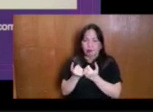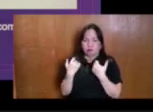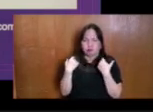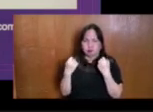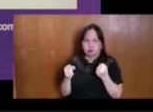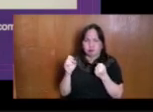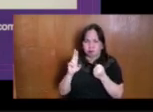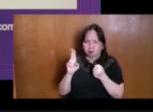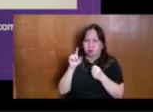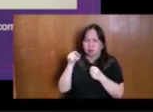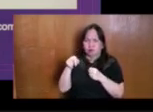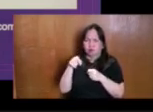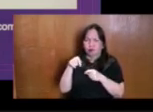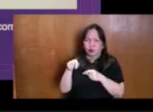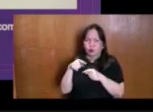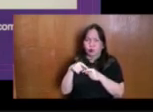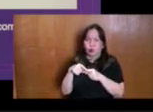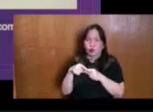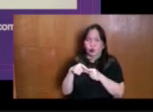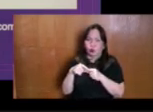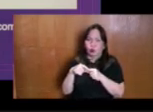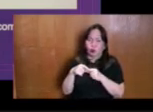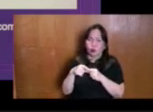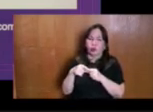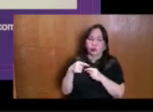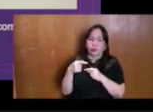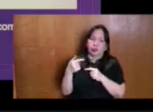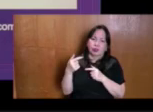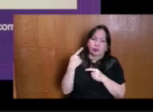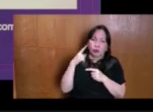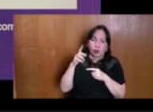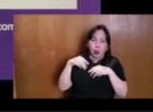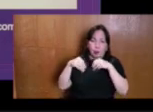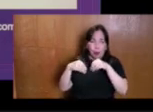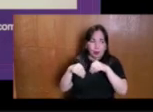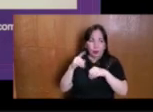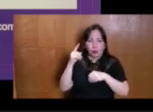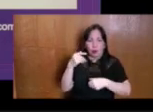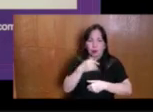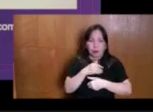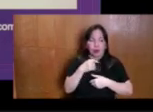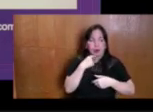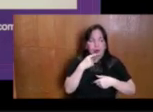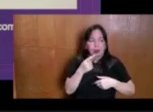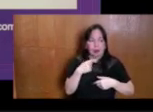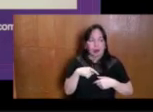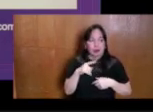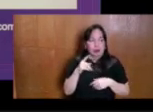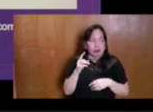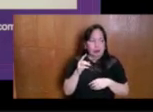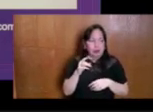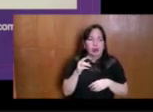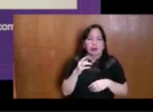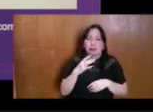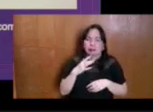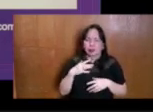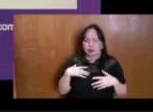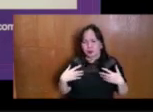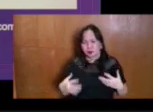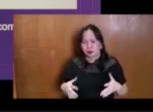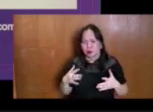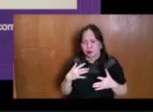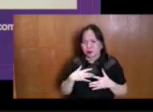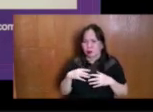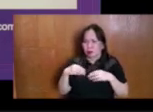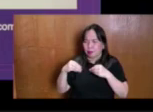in the use of for instance, generative AI in their marketing. There's one bank that declares, my goodness, our